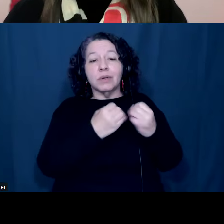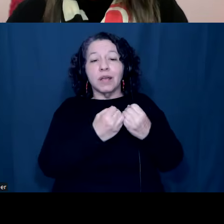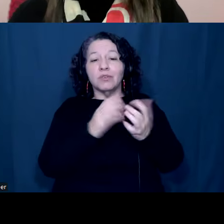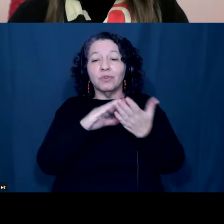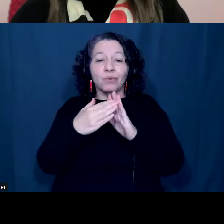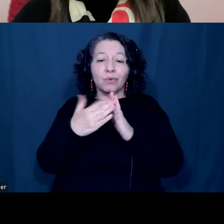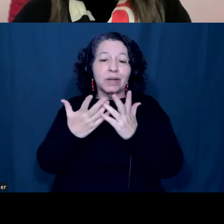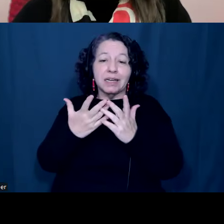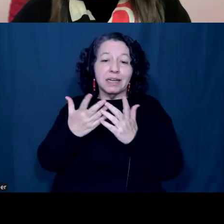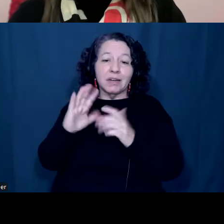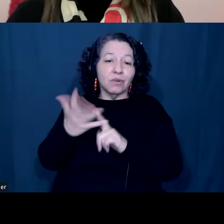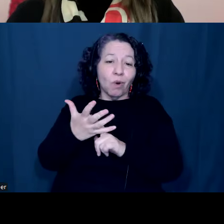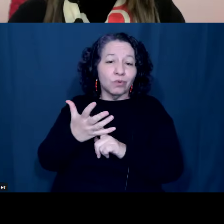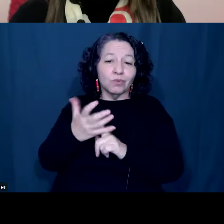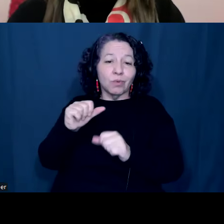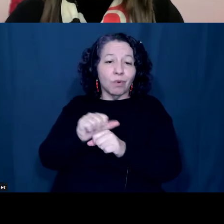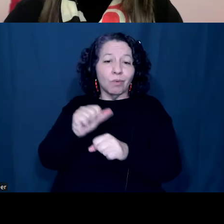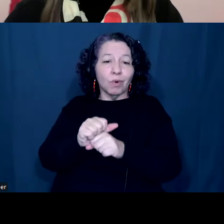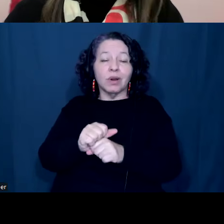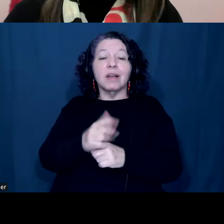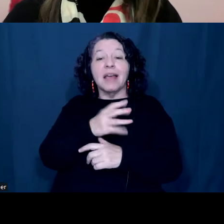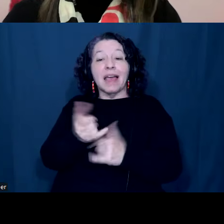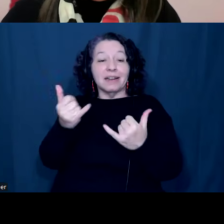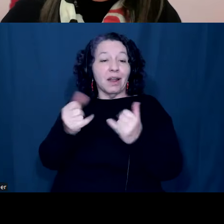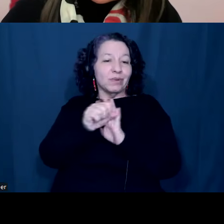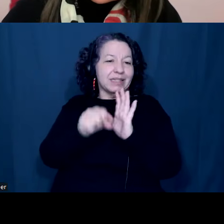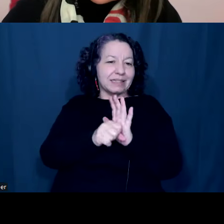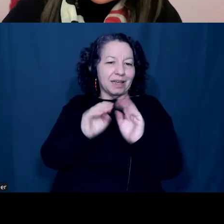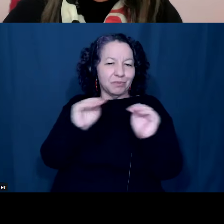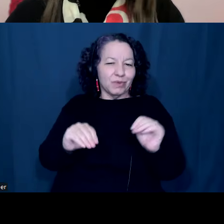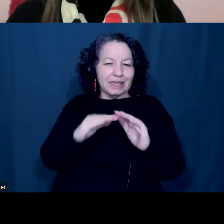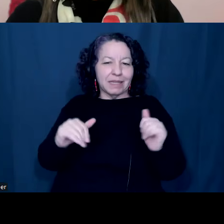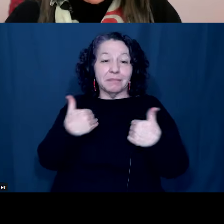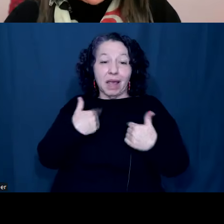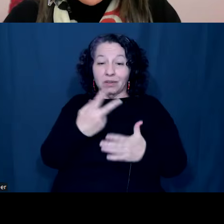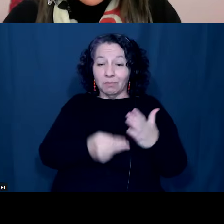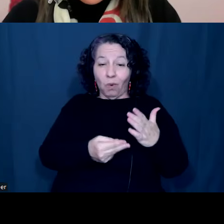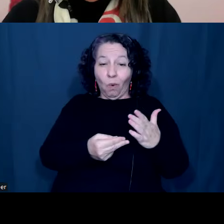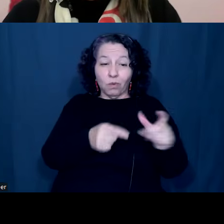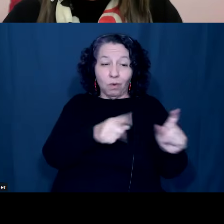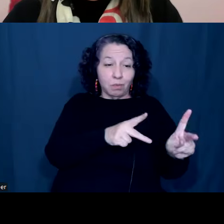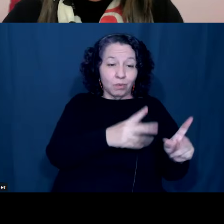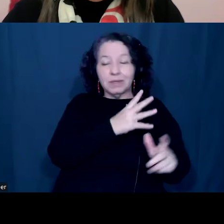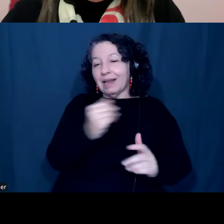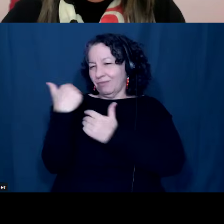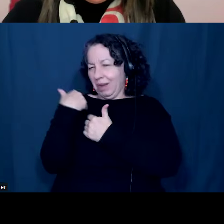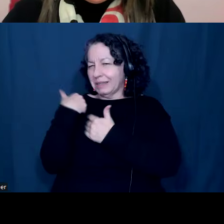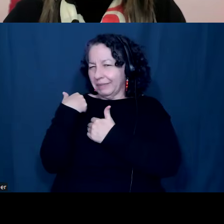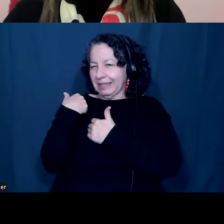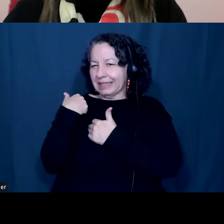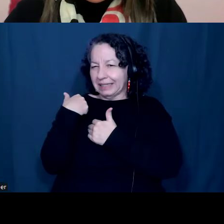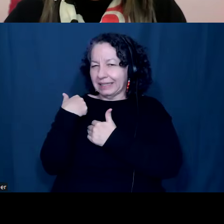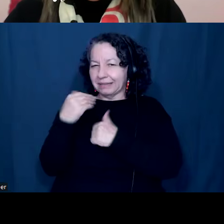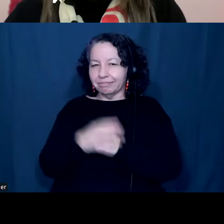and now in a state museum system that holds both opportunity and responsibility. At